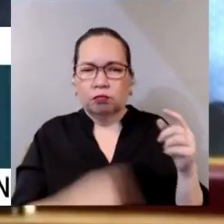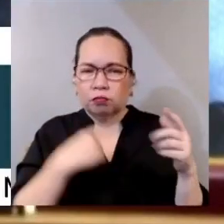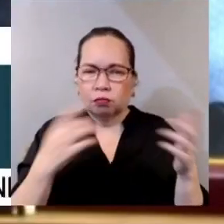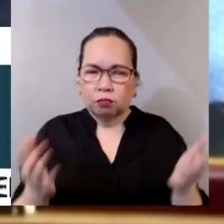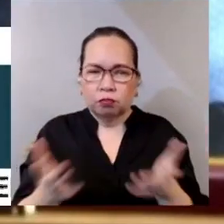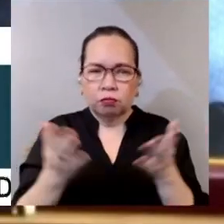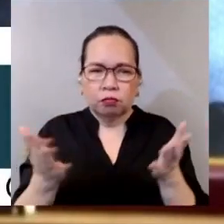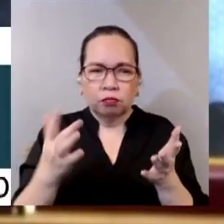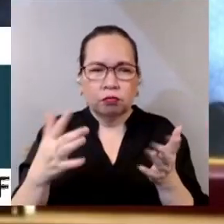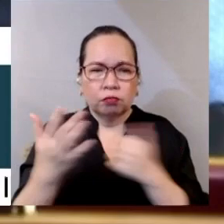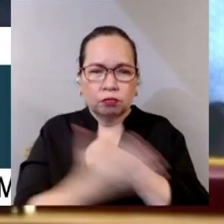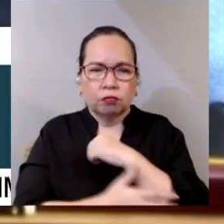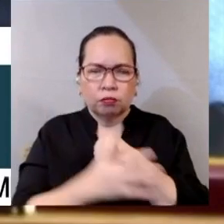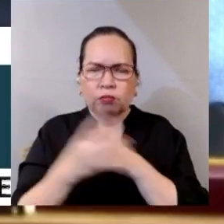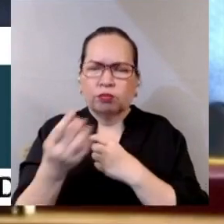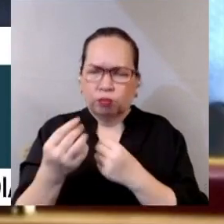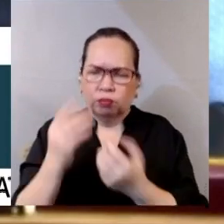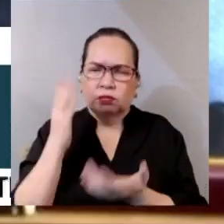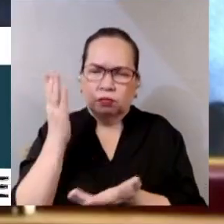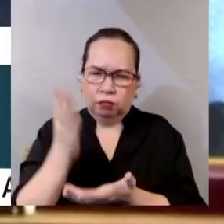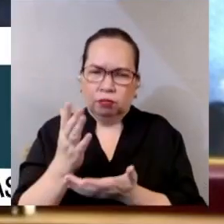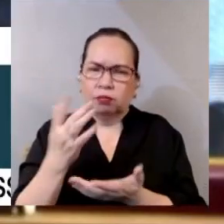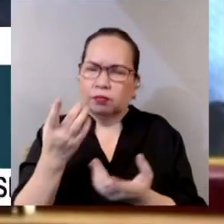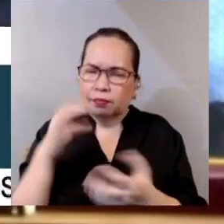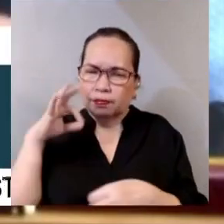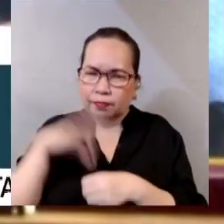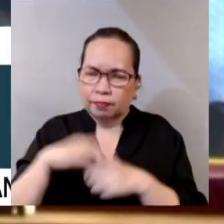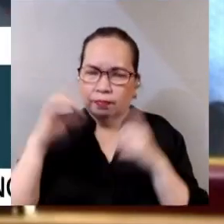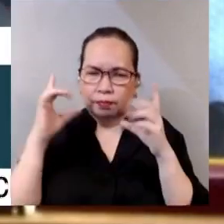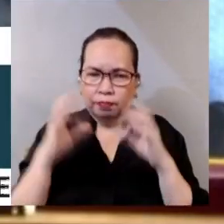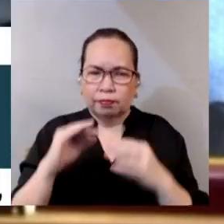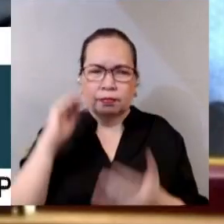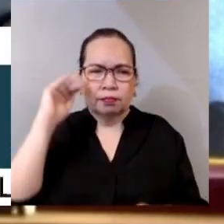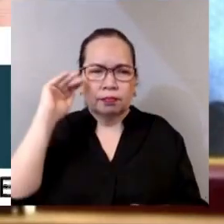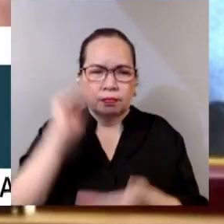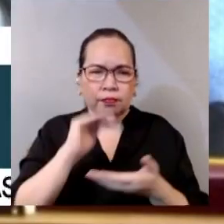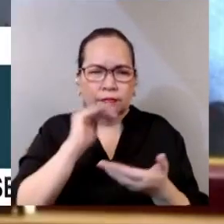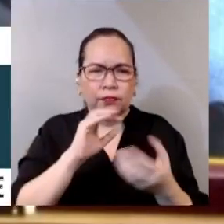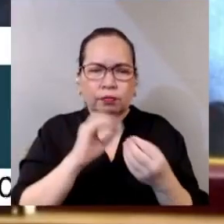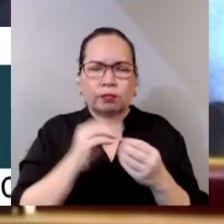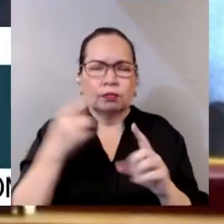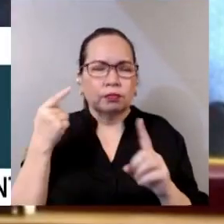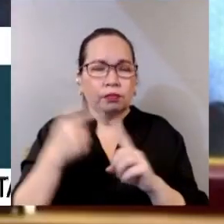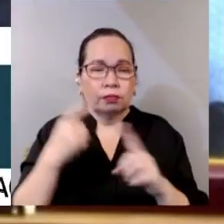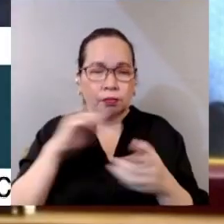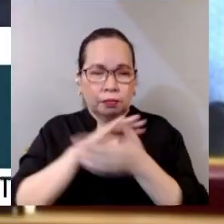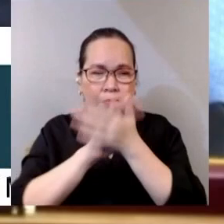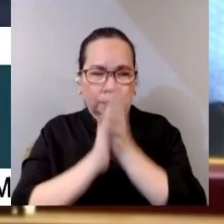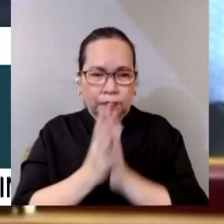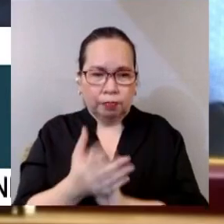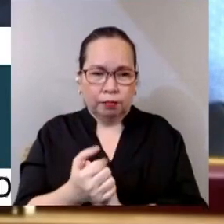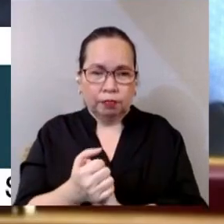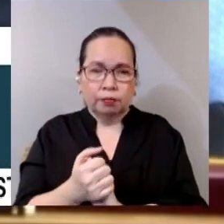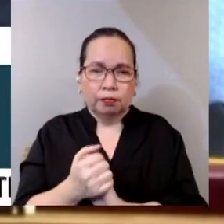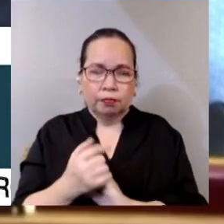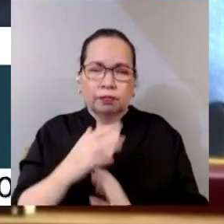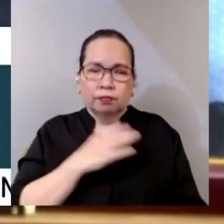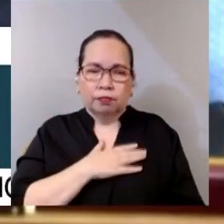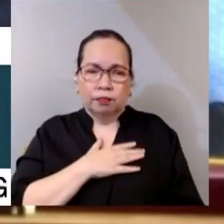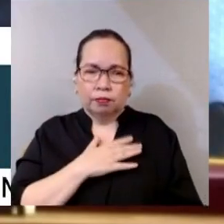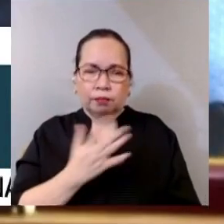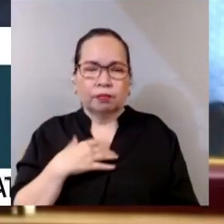prevent further escalation and to lay the foundations for sustainable peace. We are fully committed to the